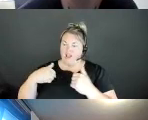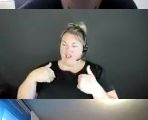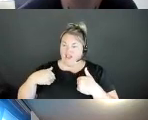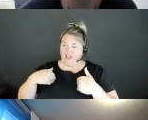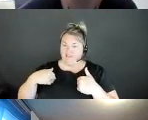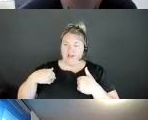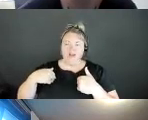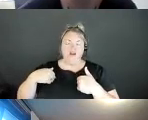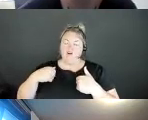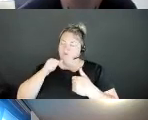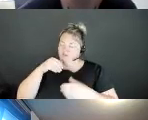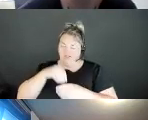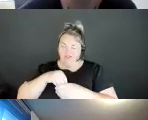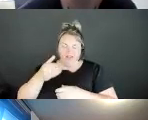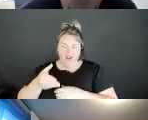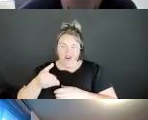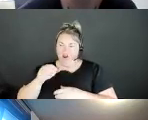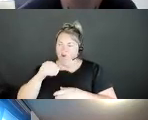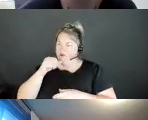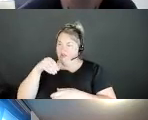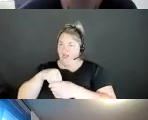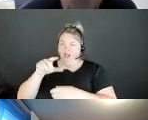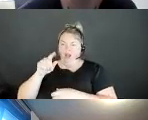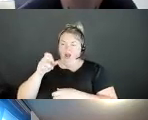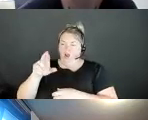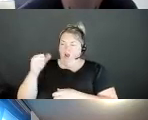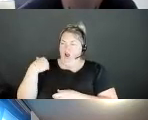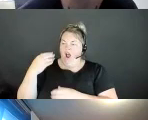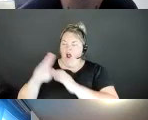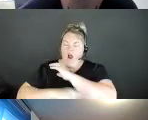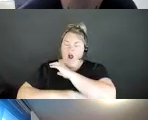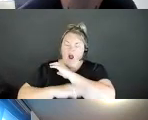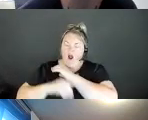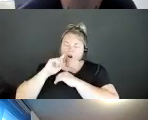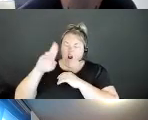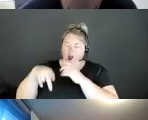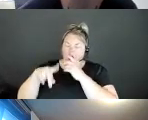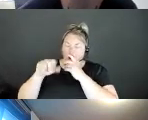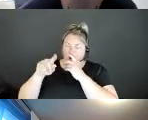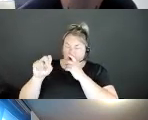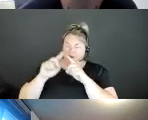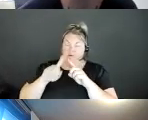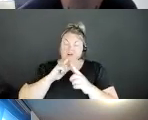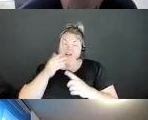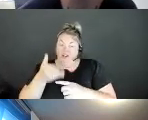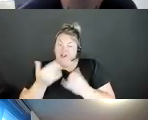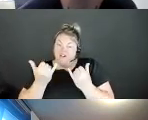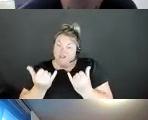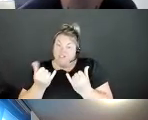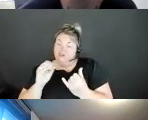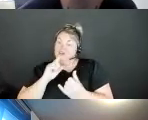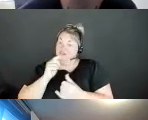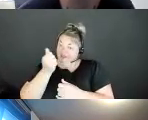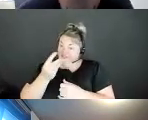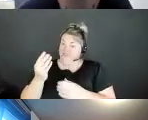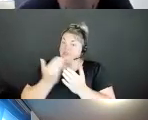And it wasn't in ladders last fall when I submitted updates for our applications, but it's in there now. So there's been a number of new